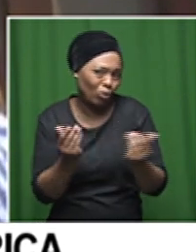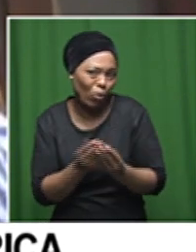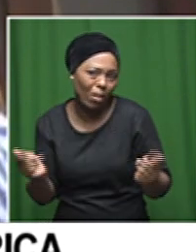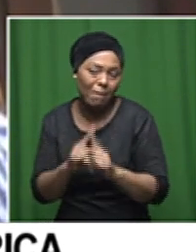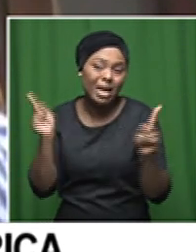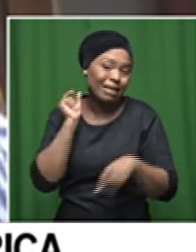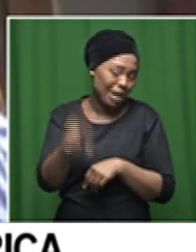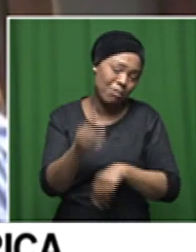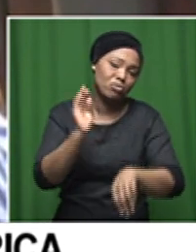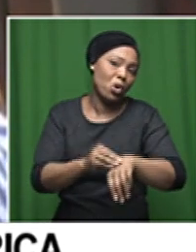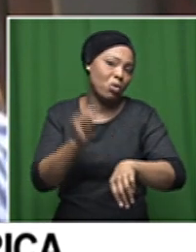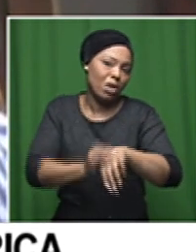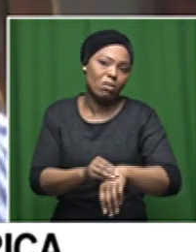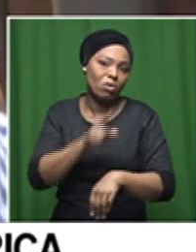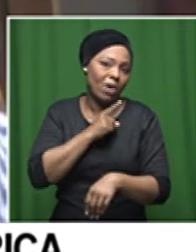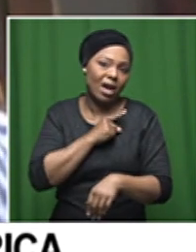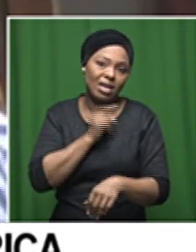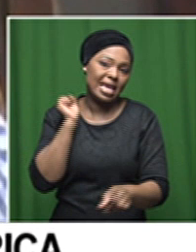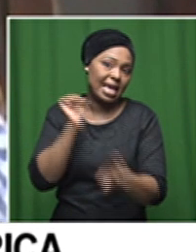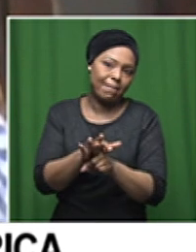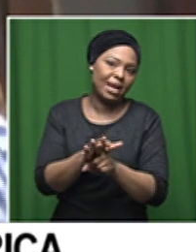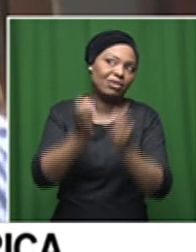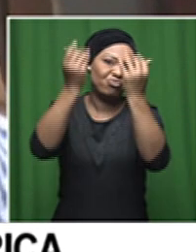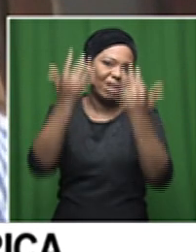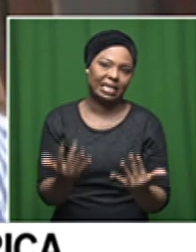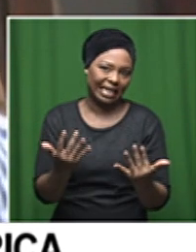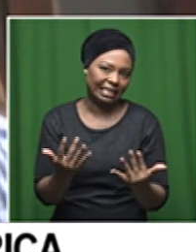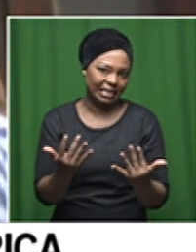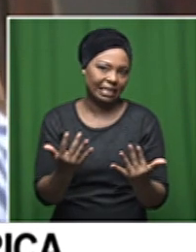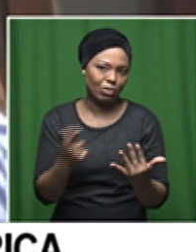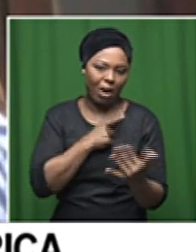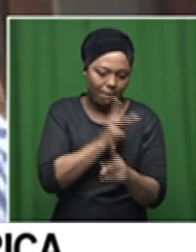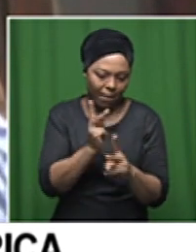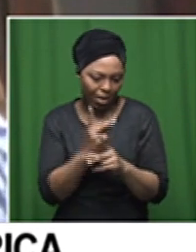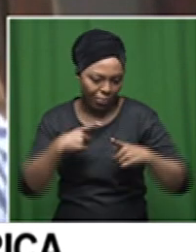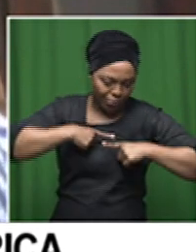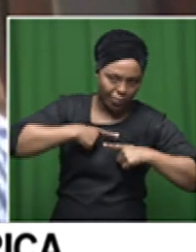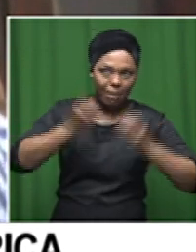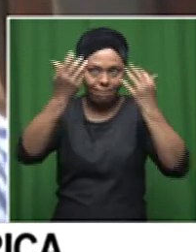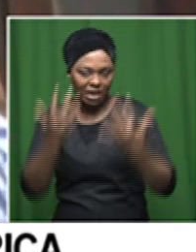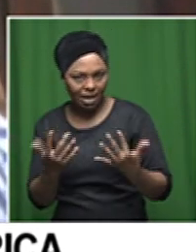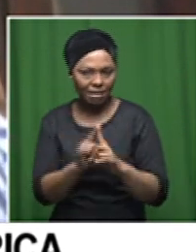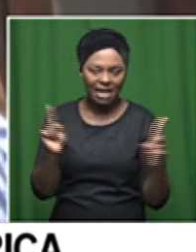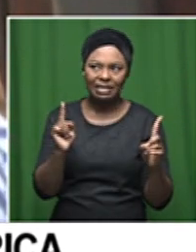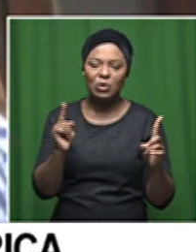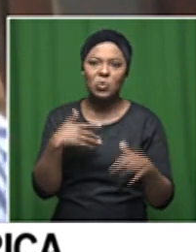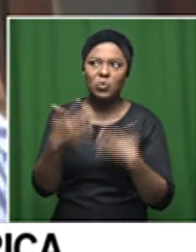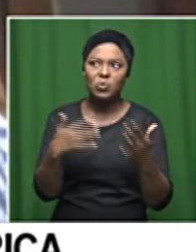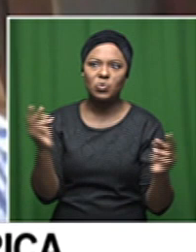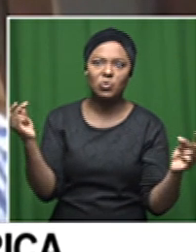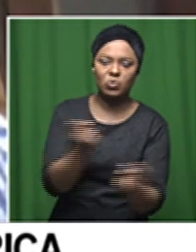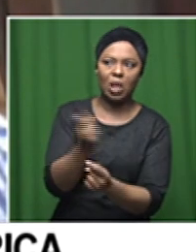problem, because then it affects your budgetary plan and your spread of resources to offer